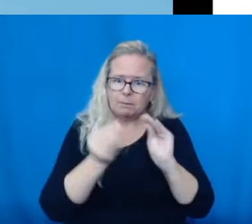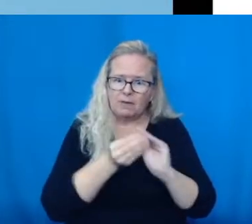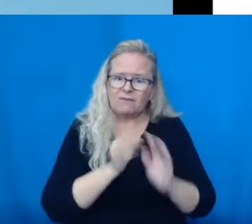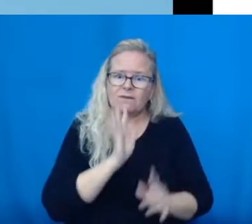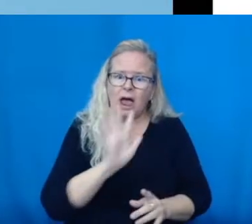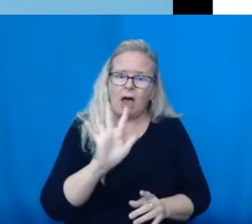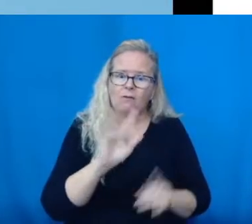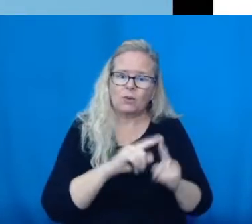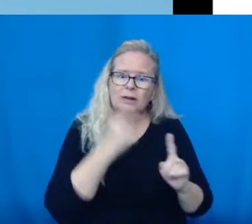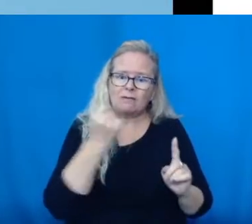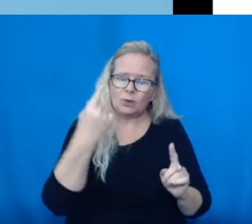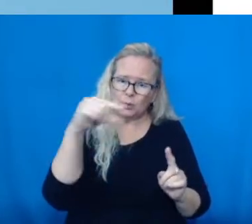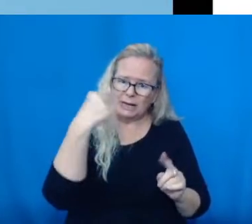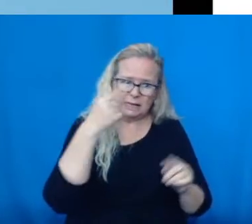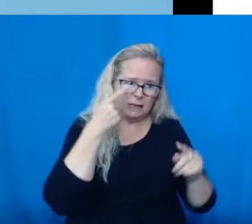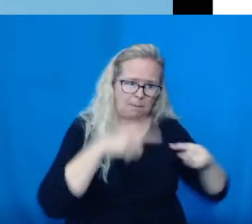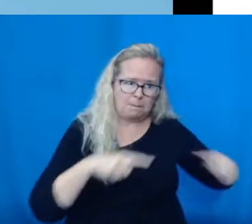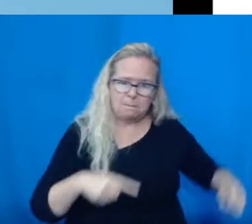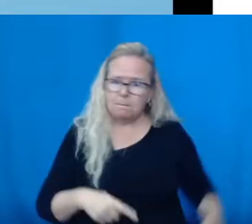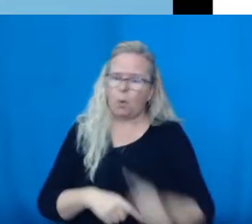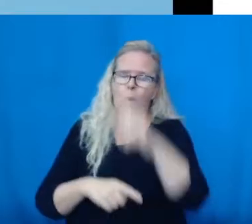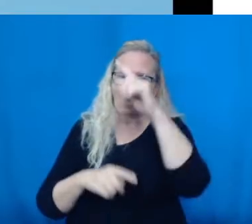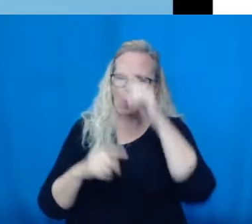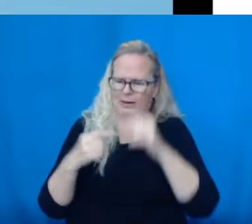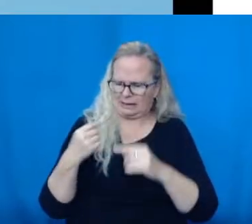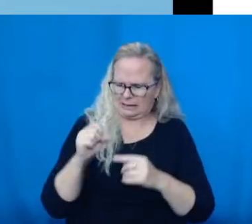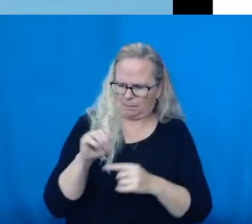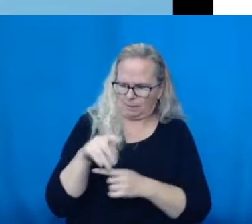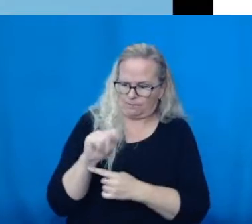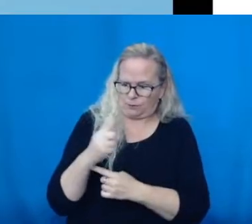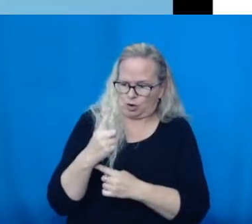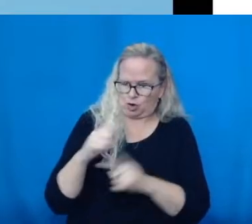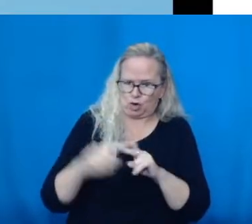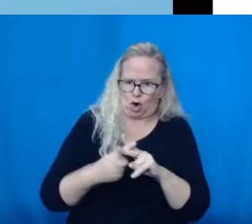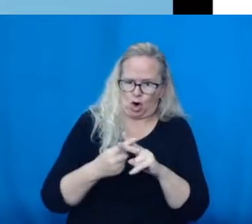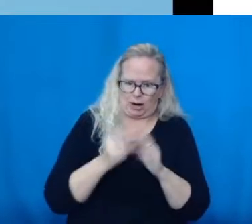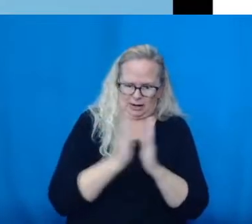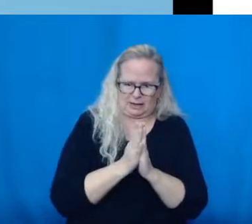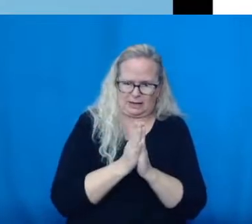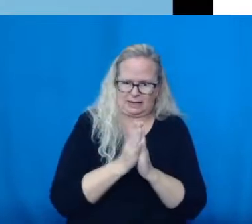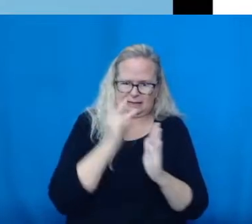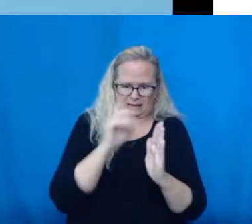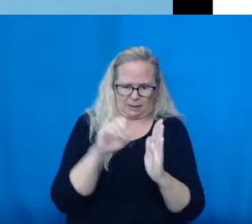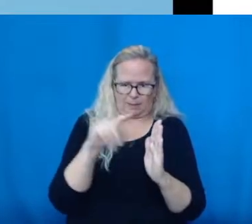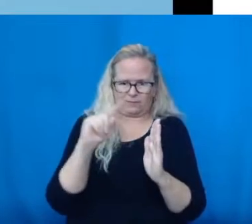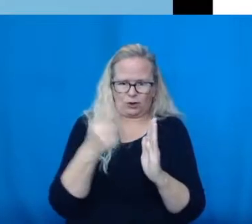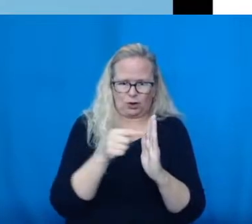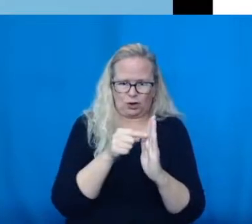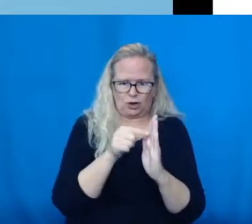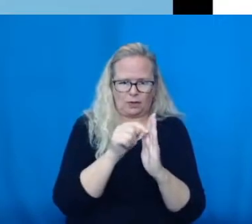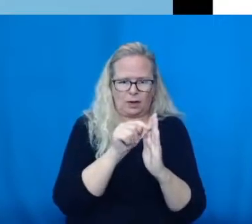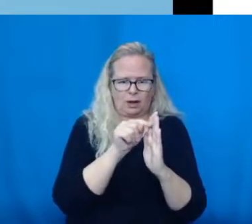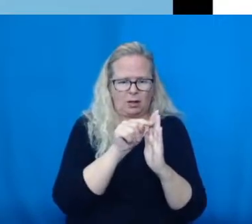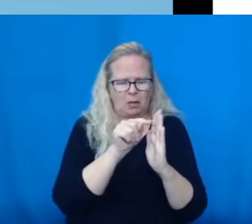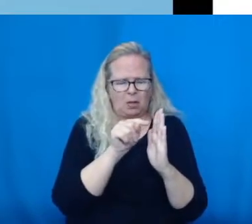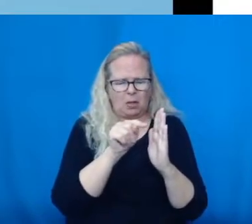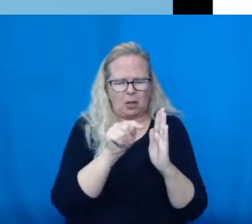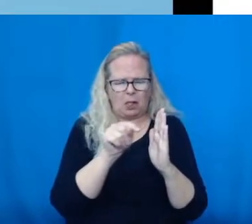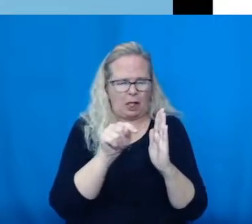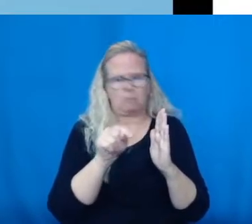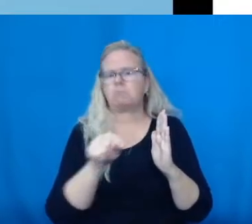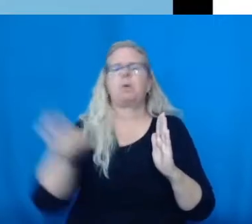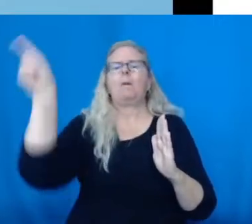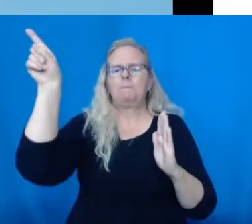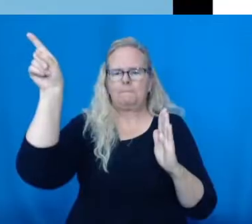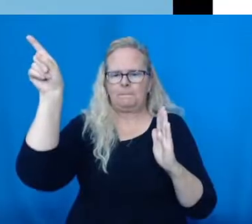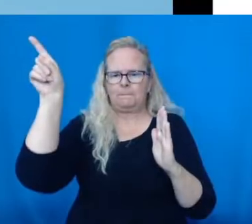just starts to race up about 5 or 10 days after schools opened. I keep hearing Dr. Hinshaw saying